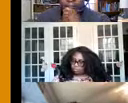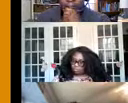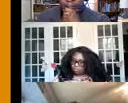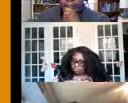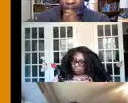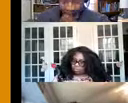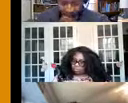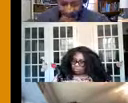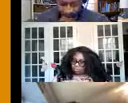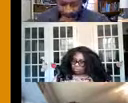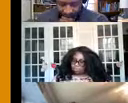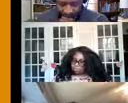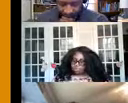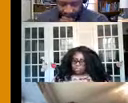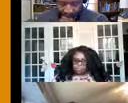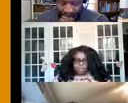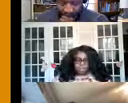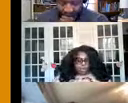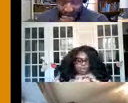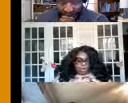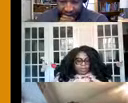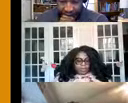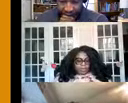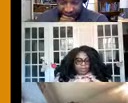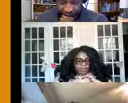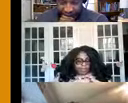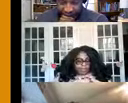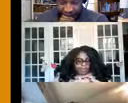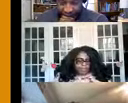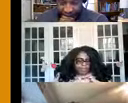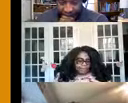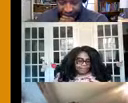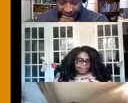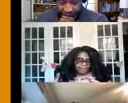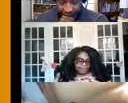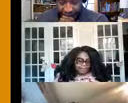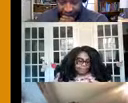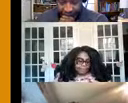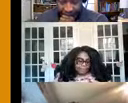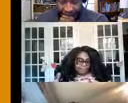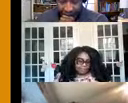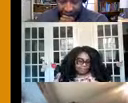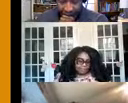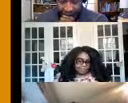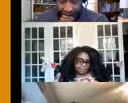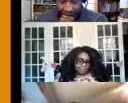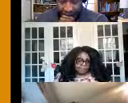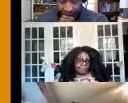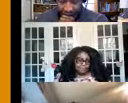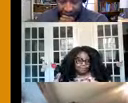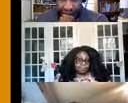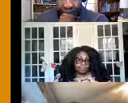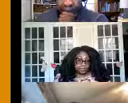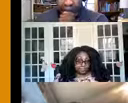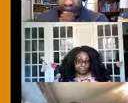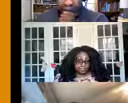And so there are some programs, for example, Fullerton developed a program, at